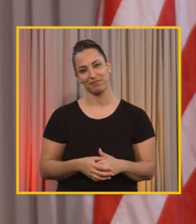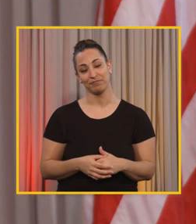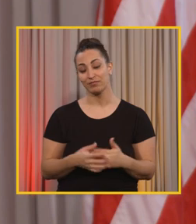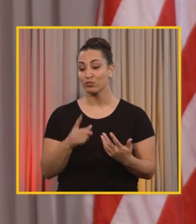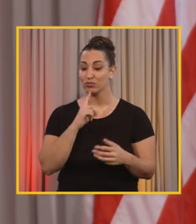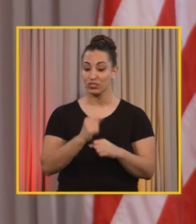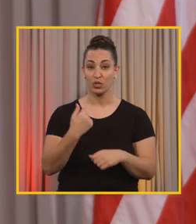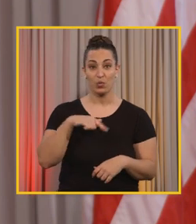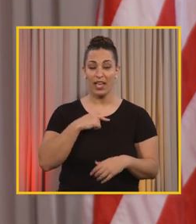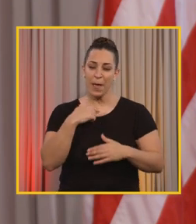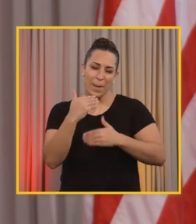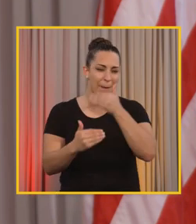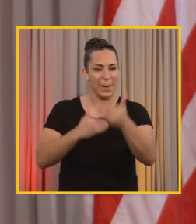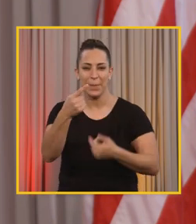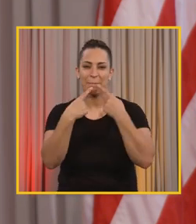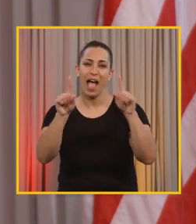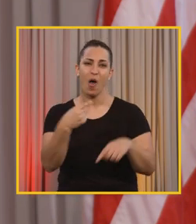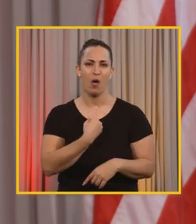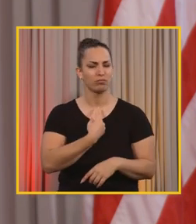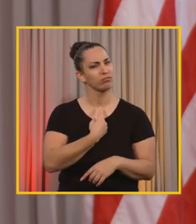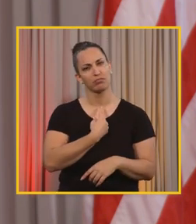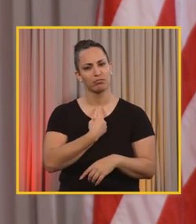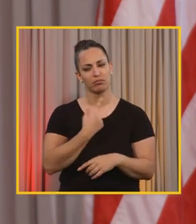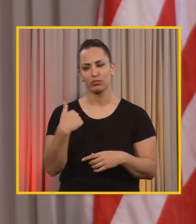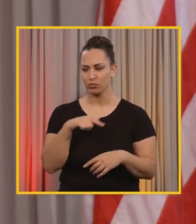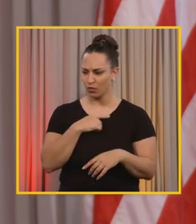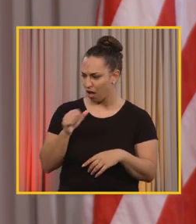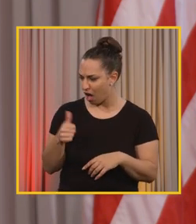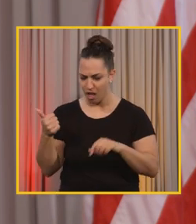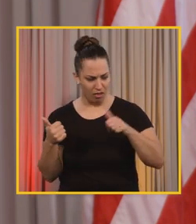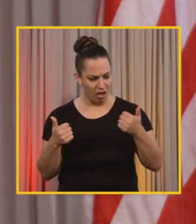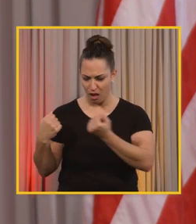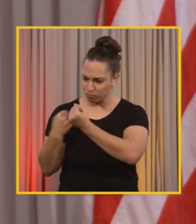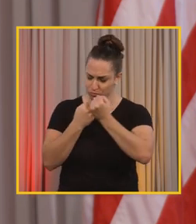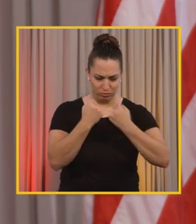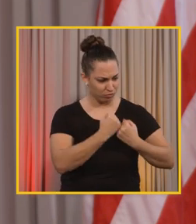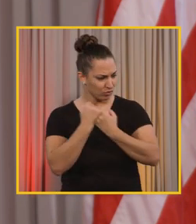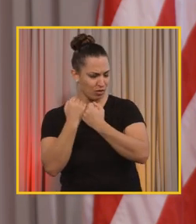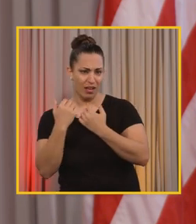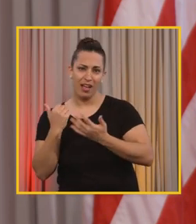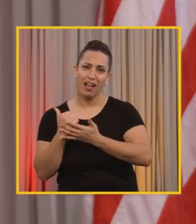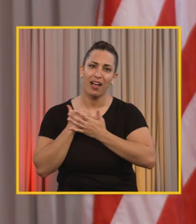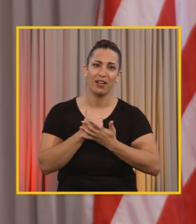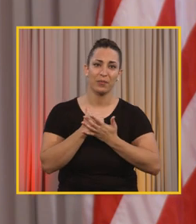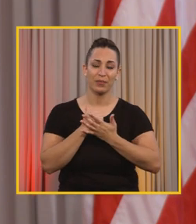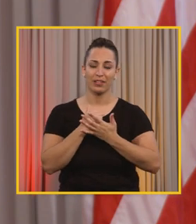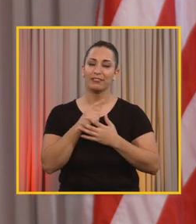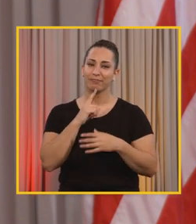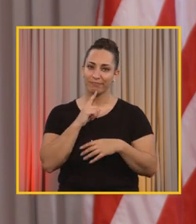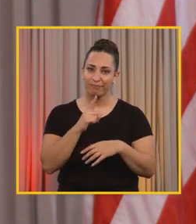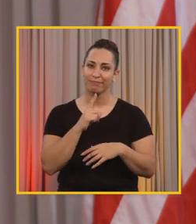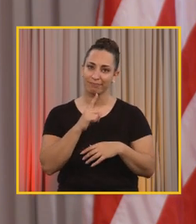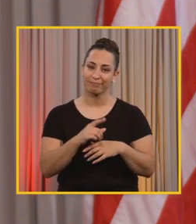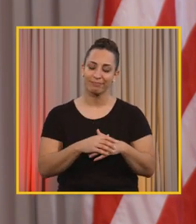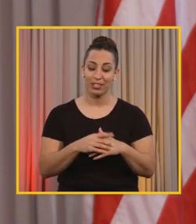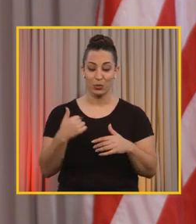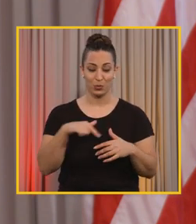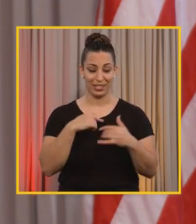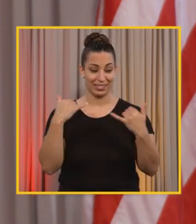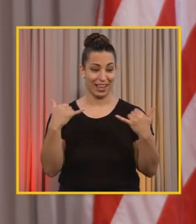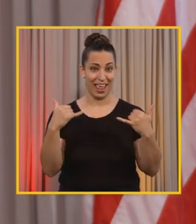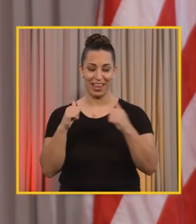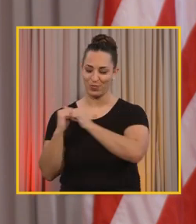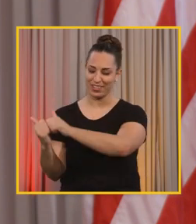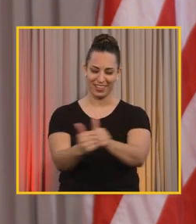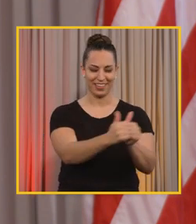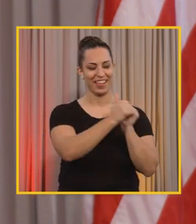persevered, and it has paid off. We don't succeed alone. We stand on the shoulders of those who have lifted us.